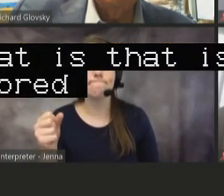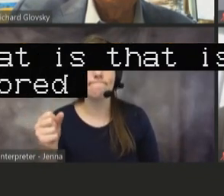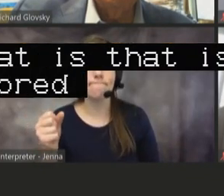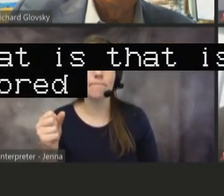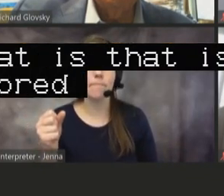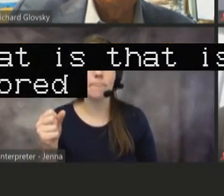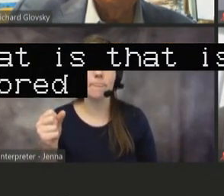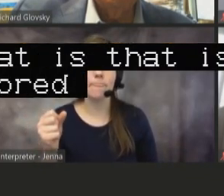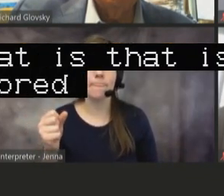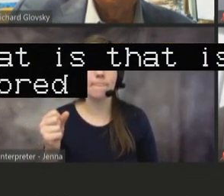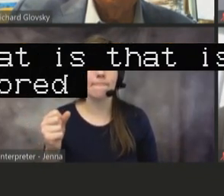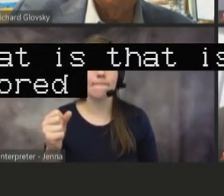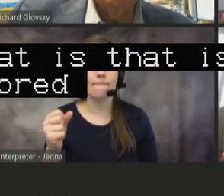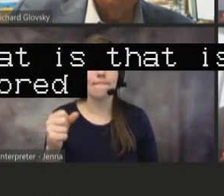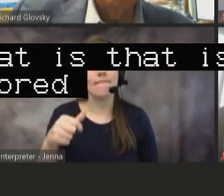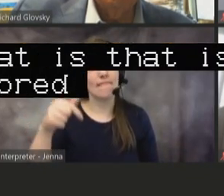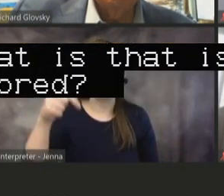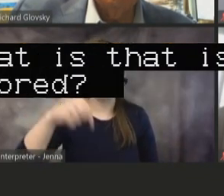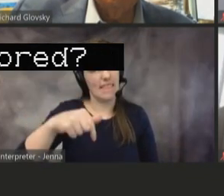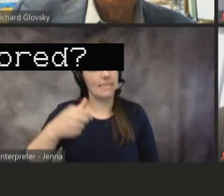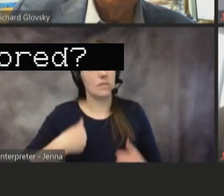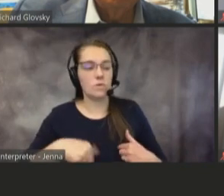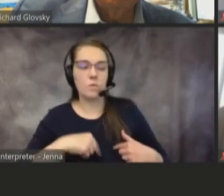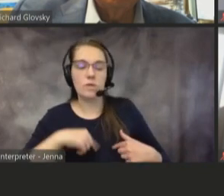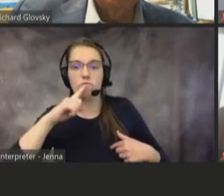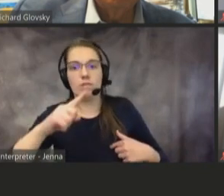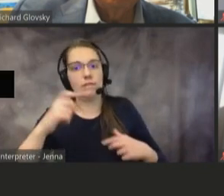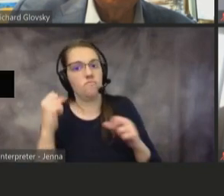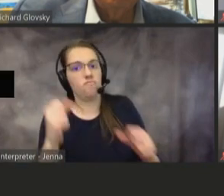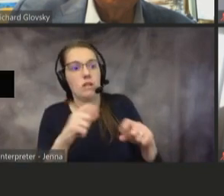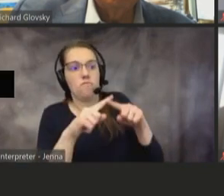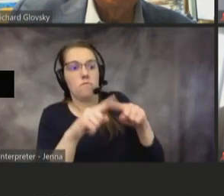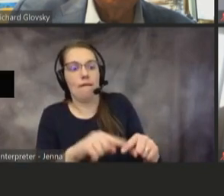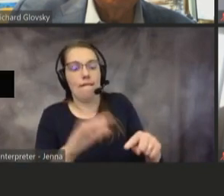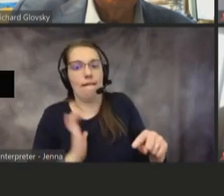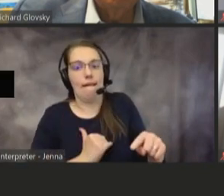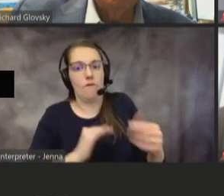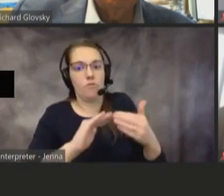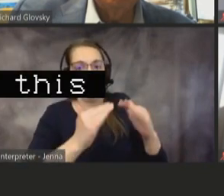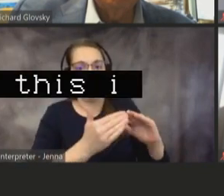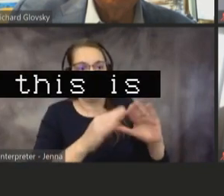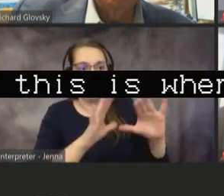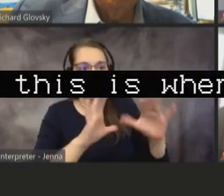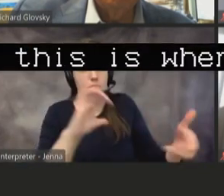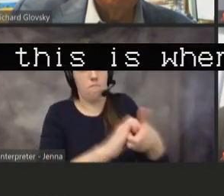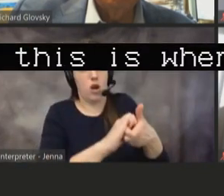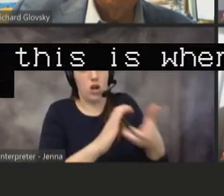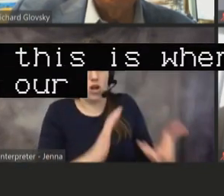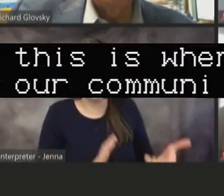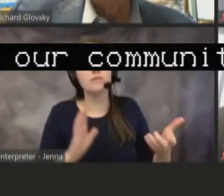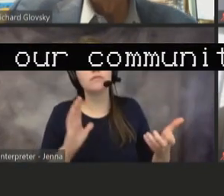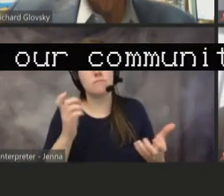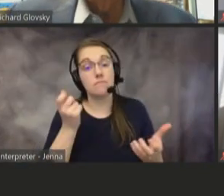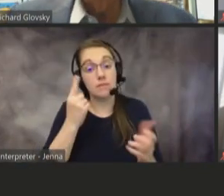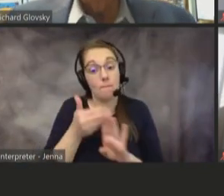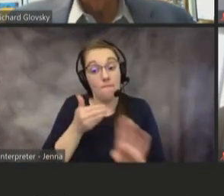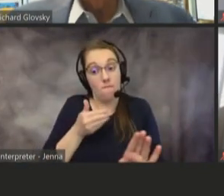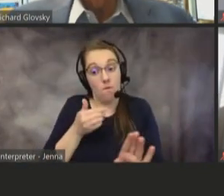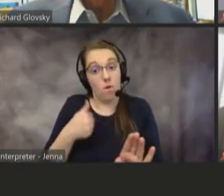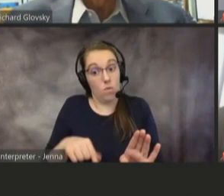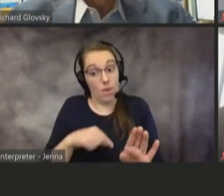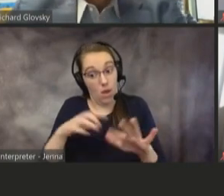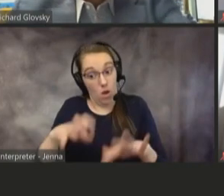this is where we really rely on our community partners, right? So before we even kind of go into a night like this,